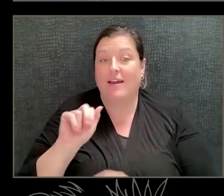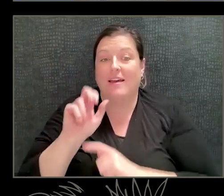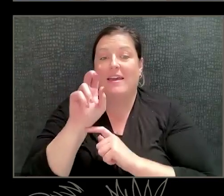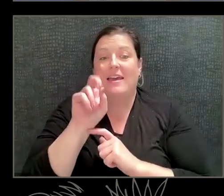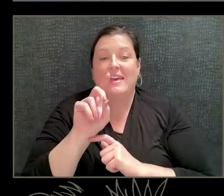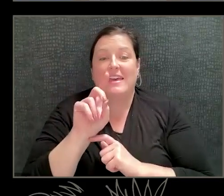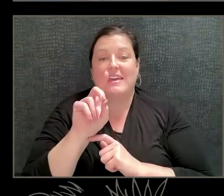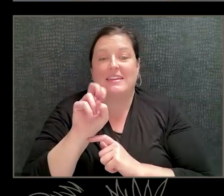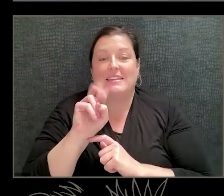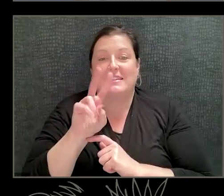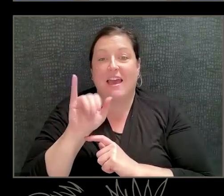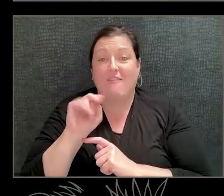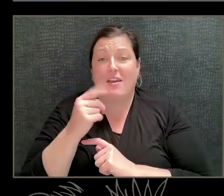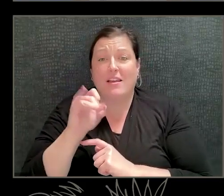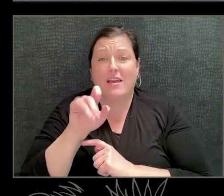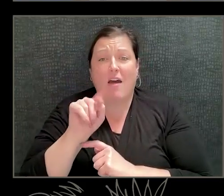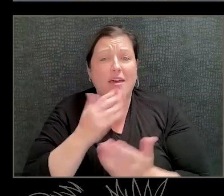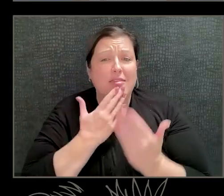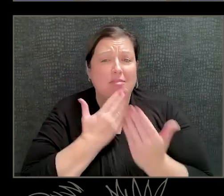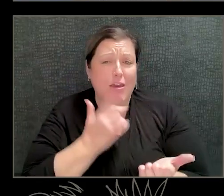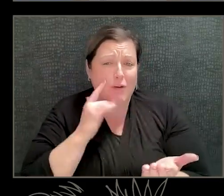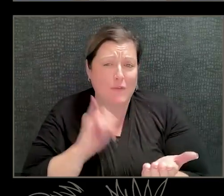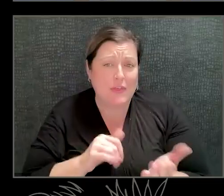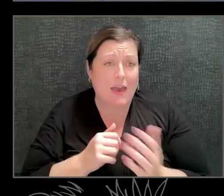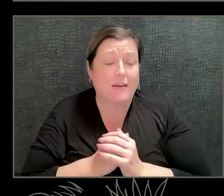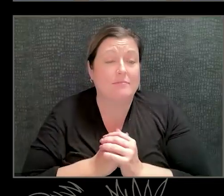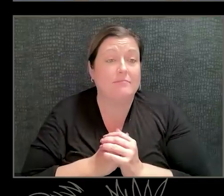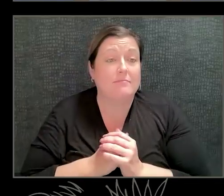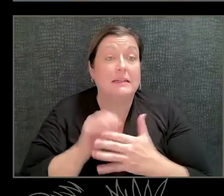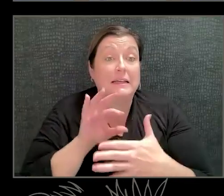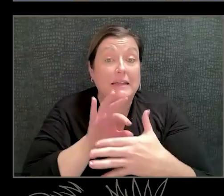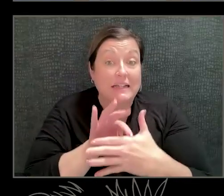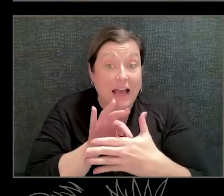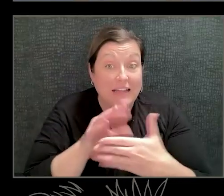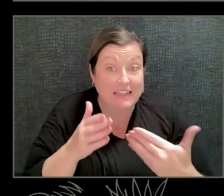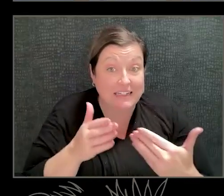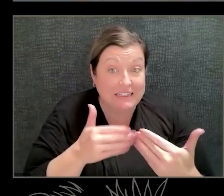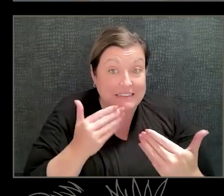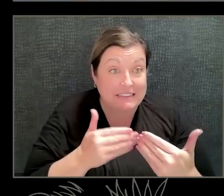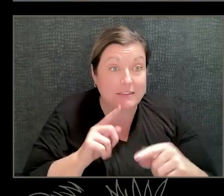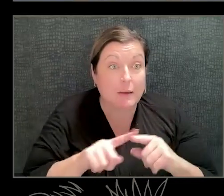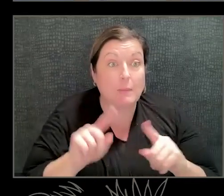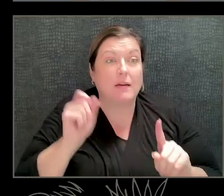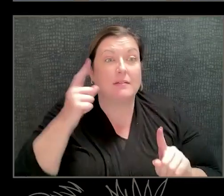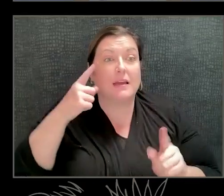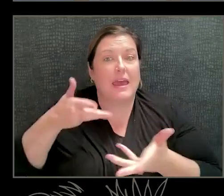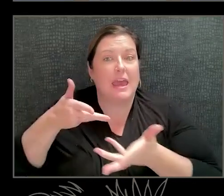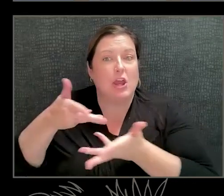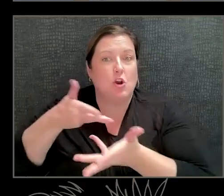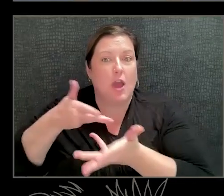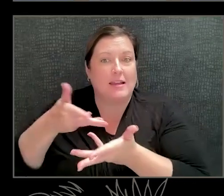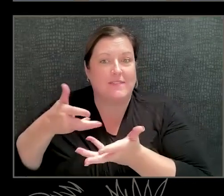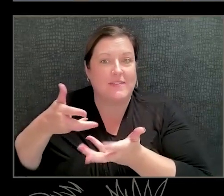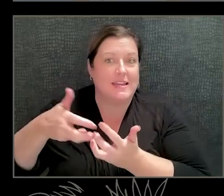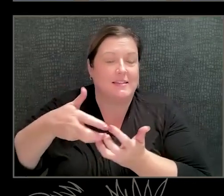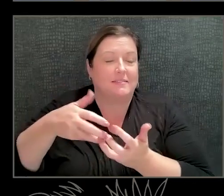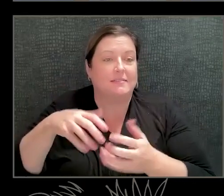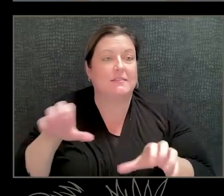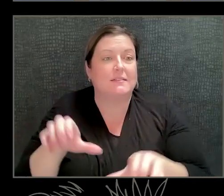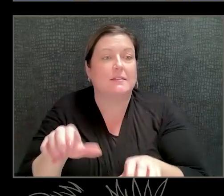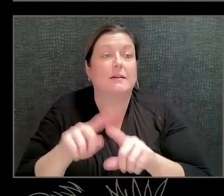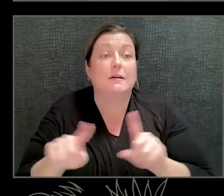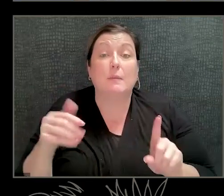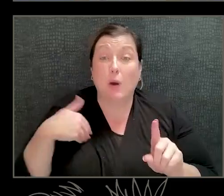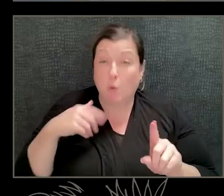thank you for that, sir. So the content is easy, but it's the interactivity. But we have tools to manage